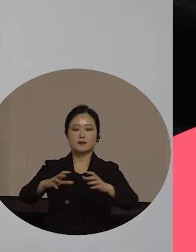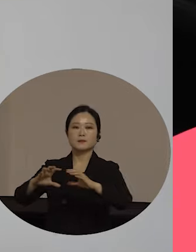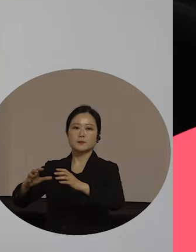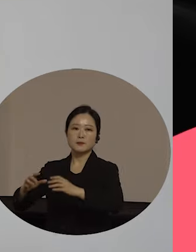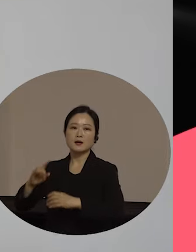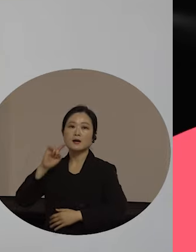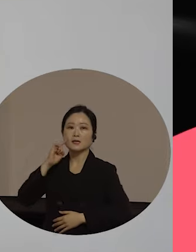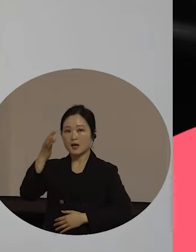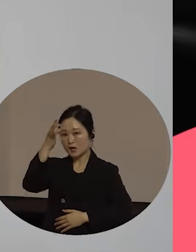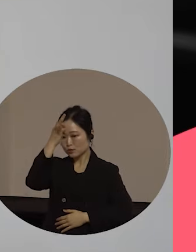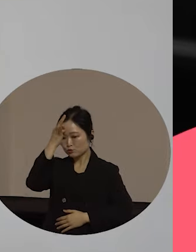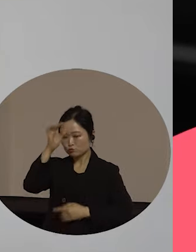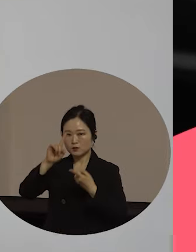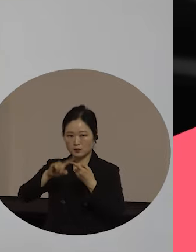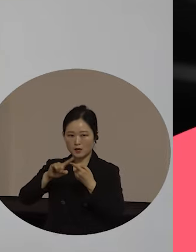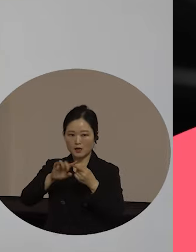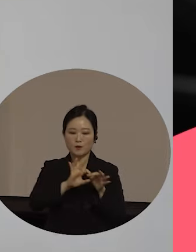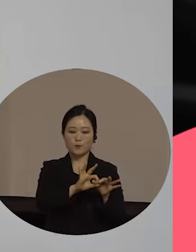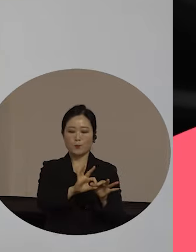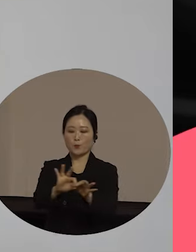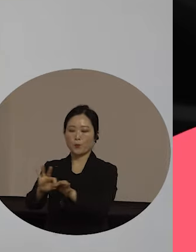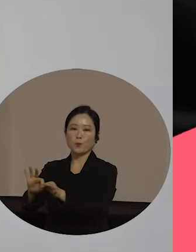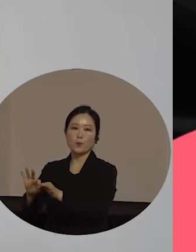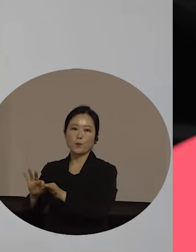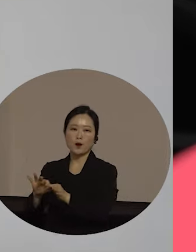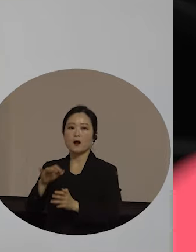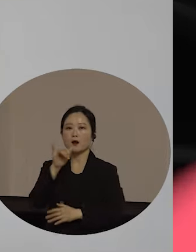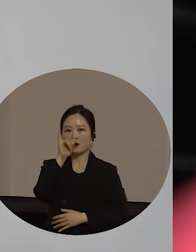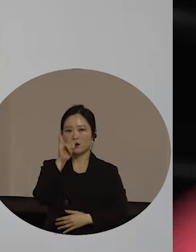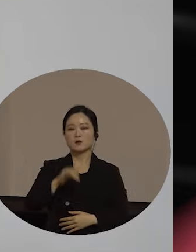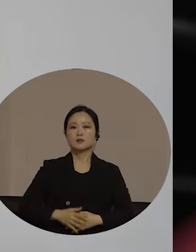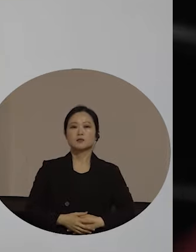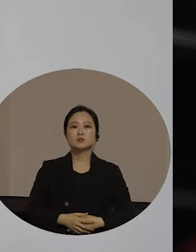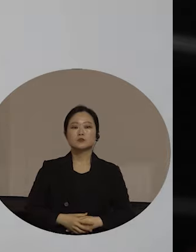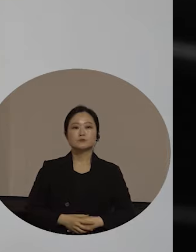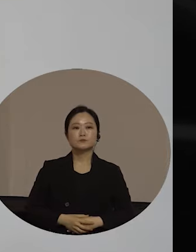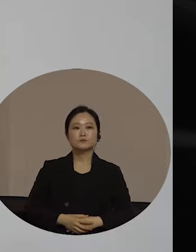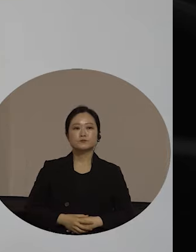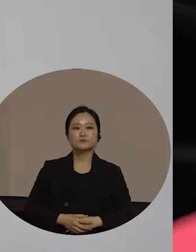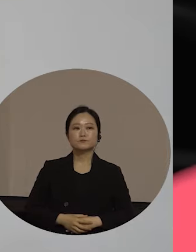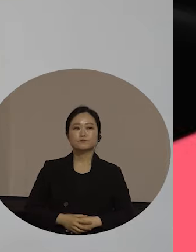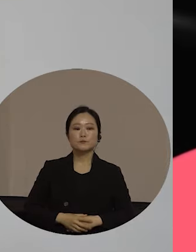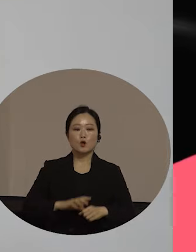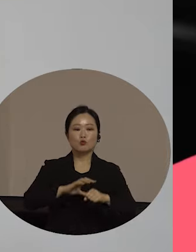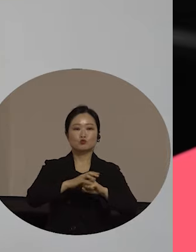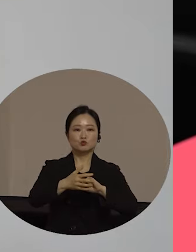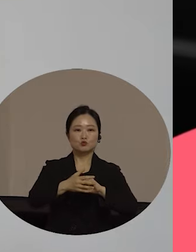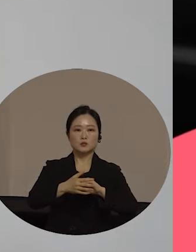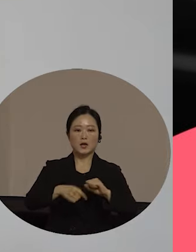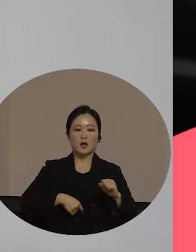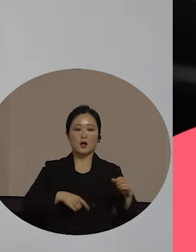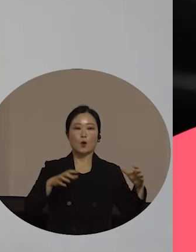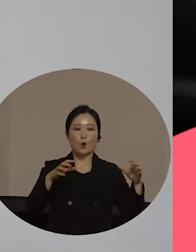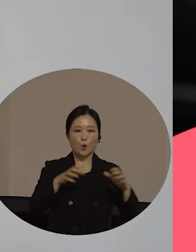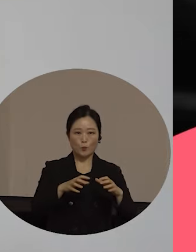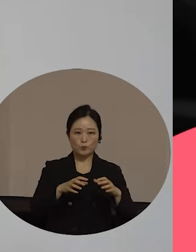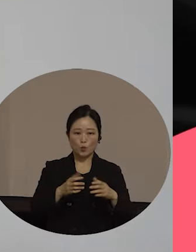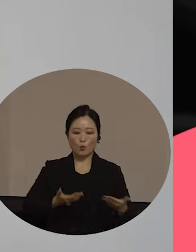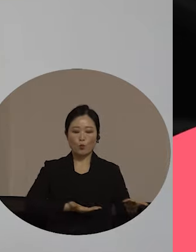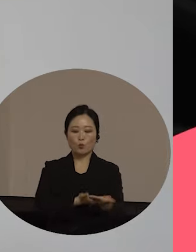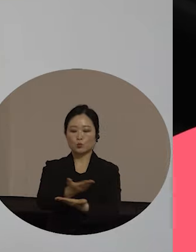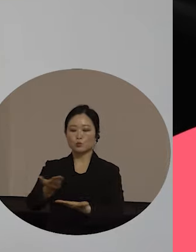in arts education. These programs connect students worldwide through active exchange of art in